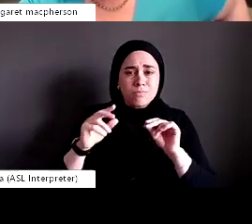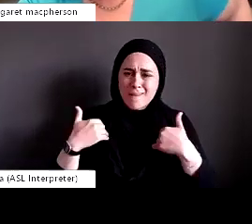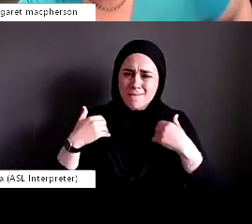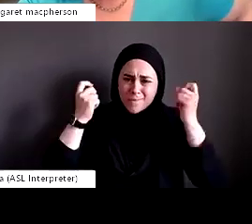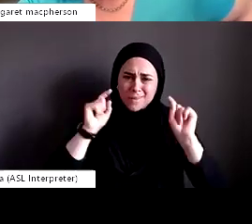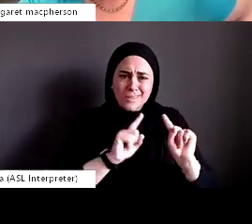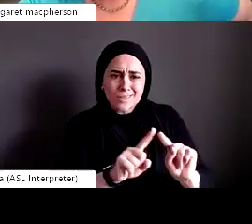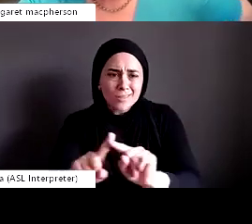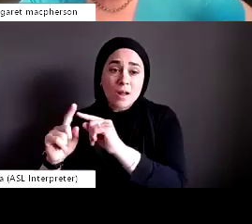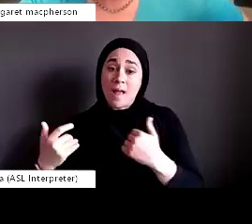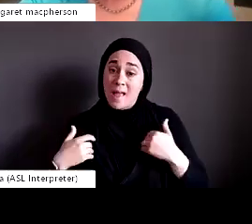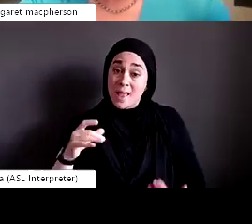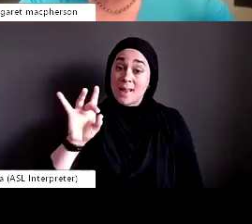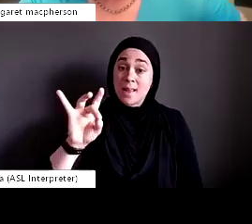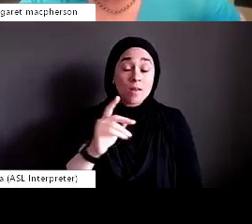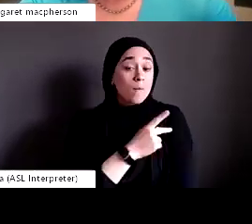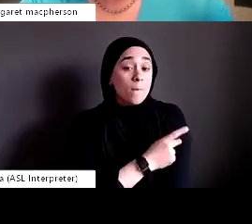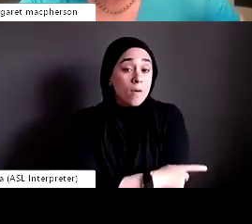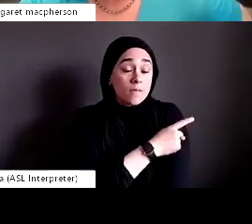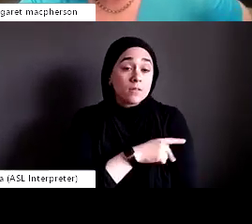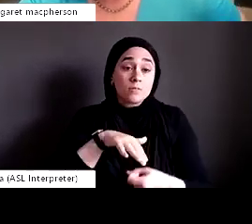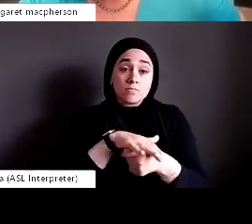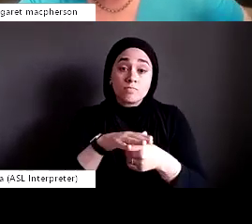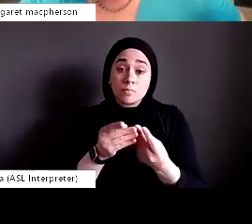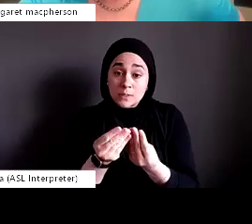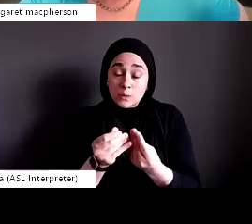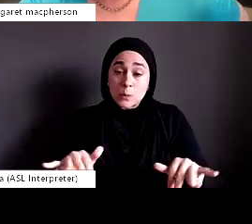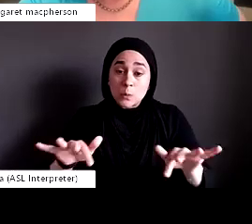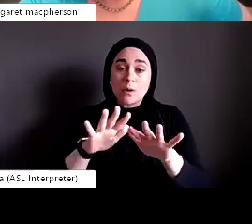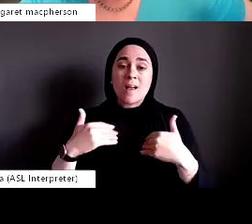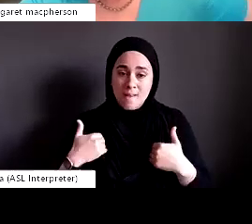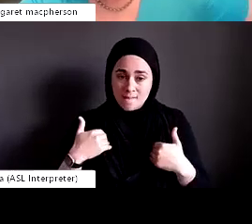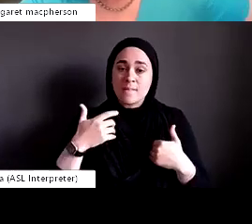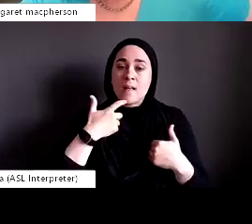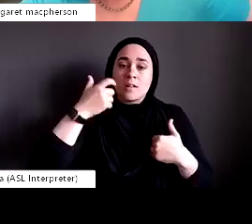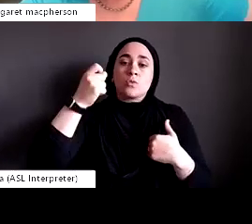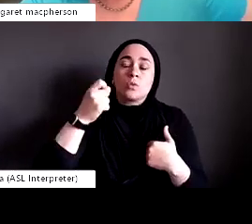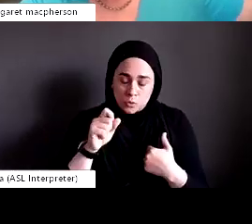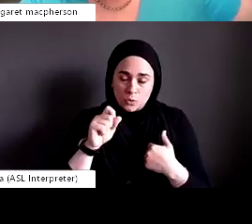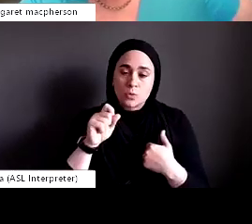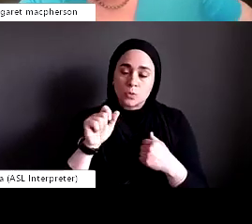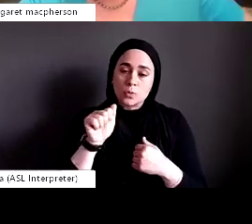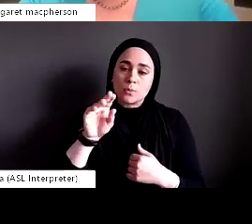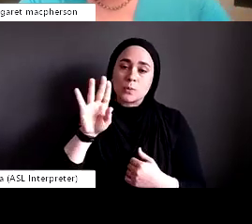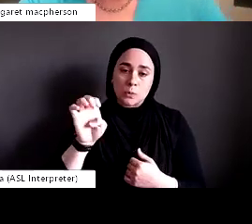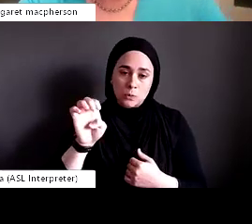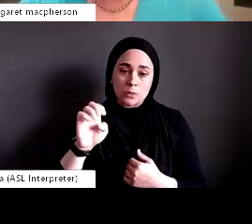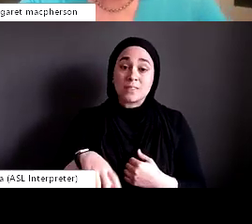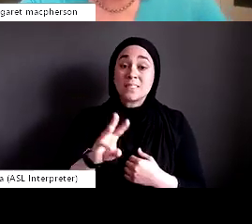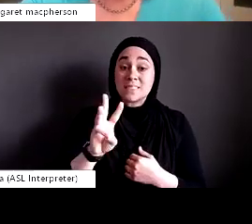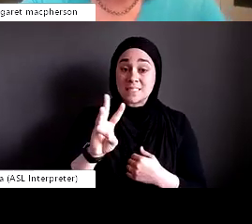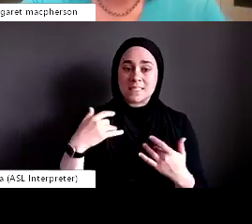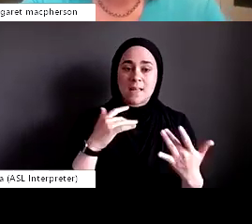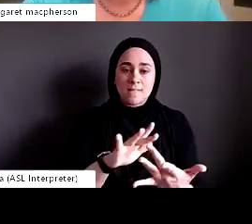8 provinces and territories that have an elder abuse strategy. 6 of them have a network. 1 province funds